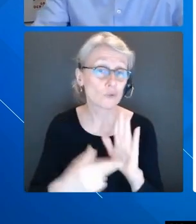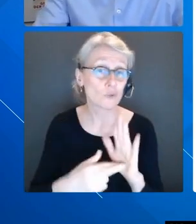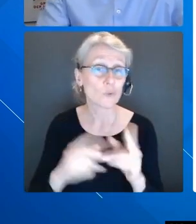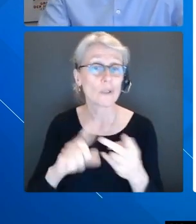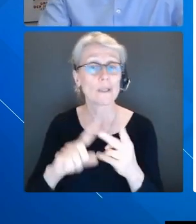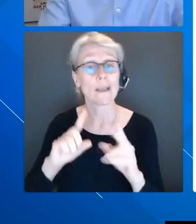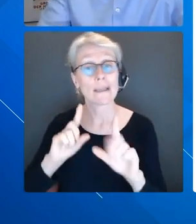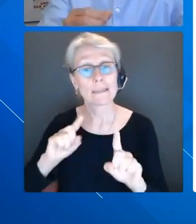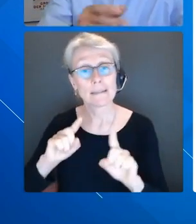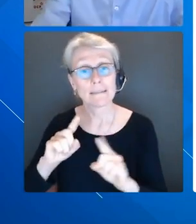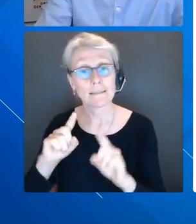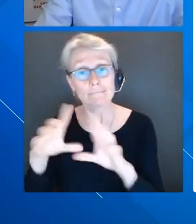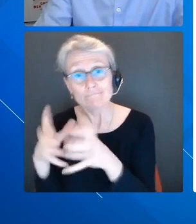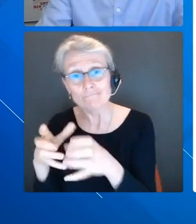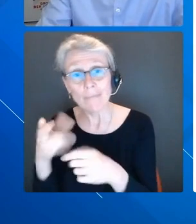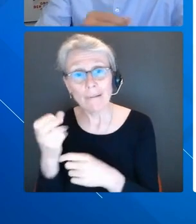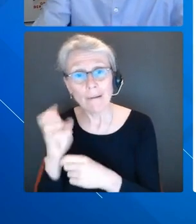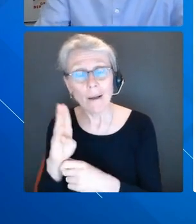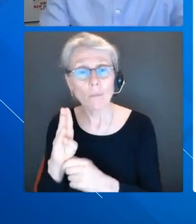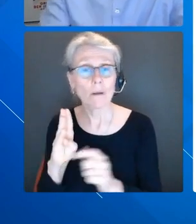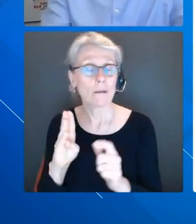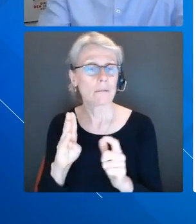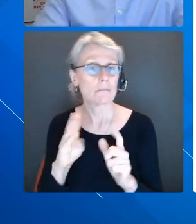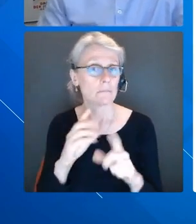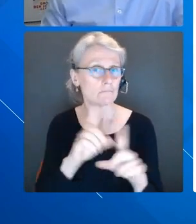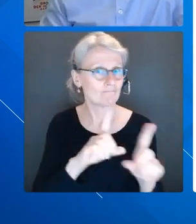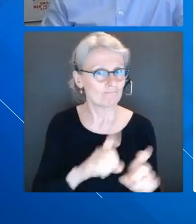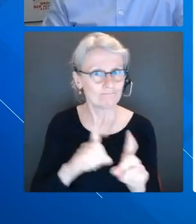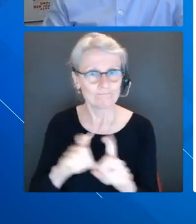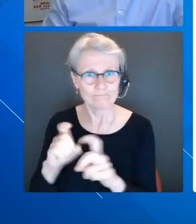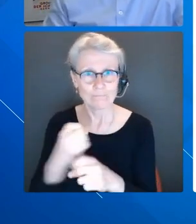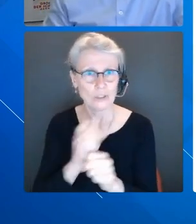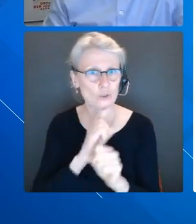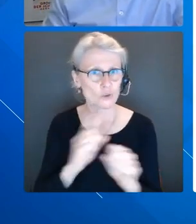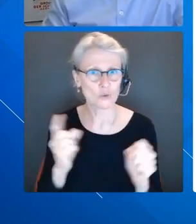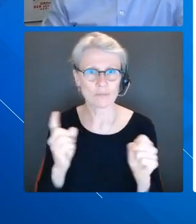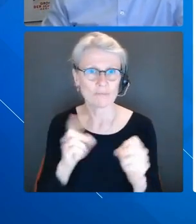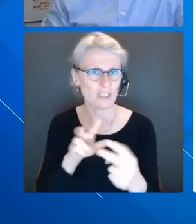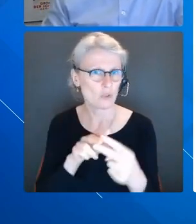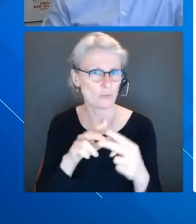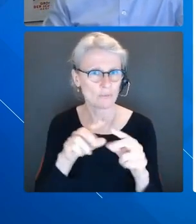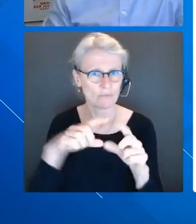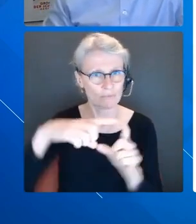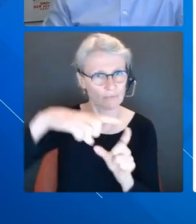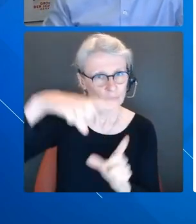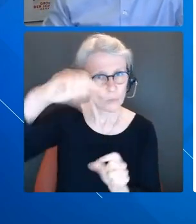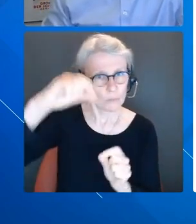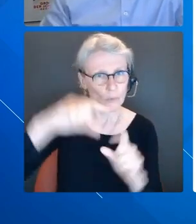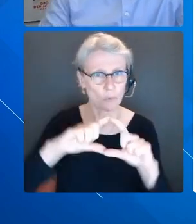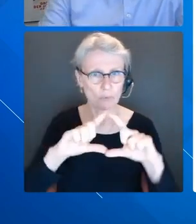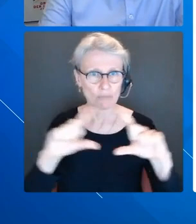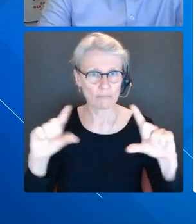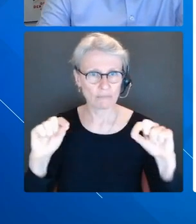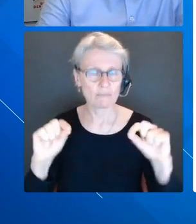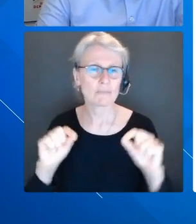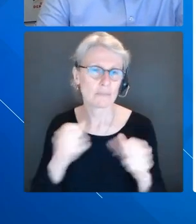public visible. We test those to make sure it works, but you can test your site also doing that.